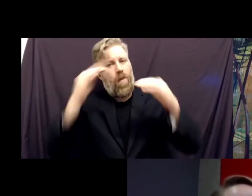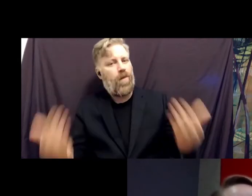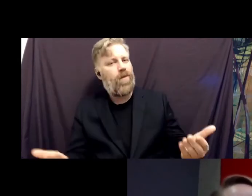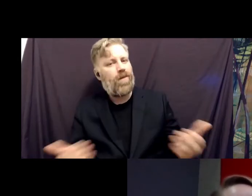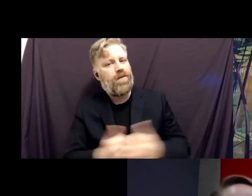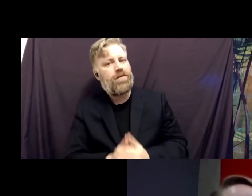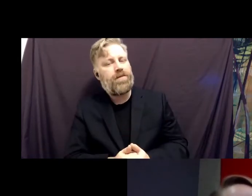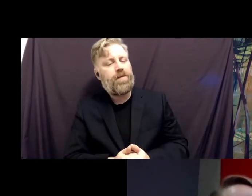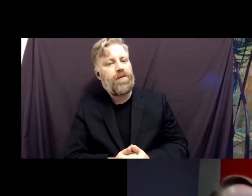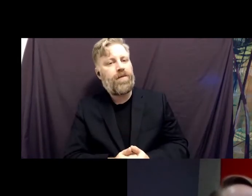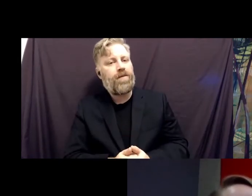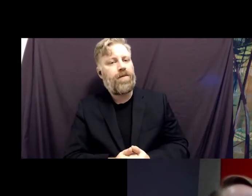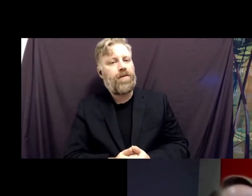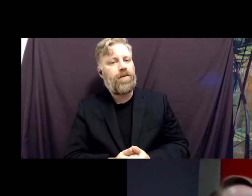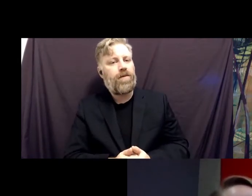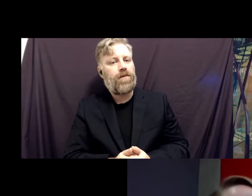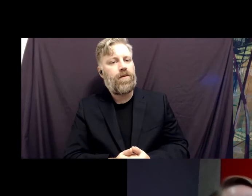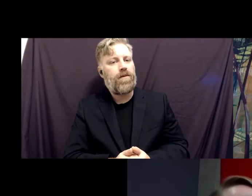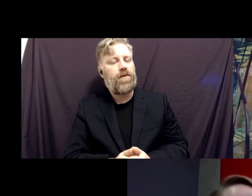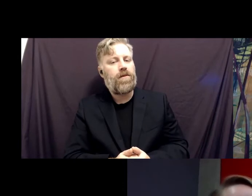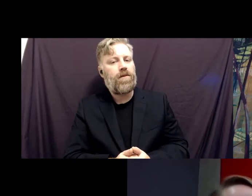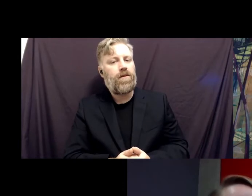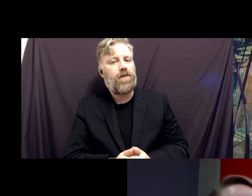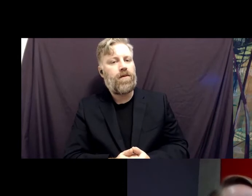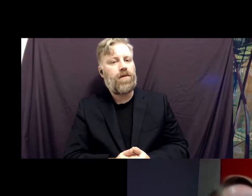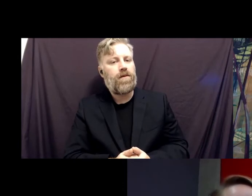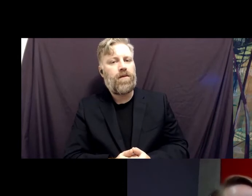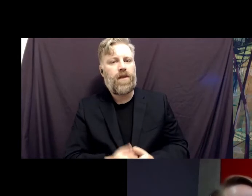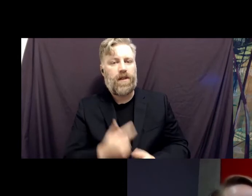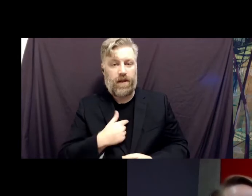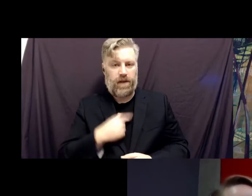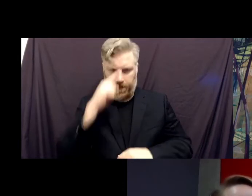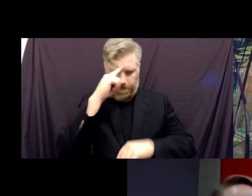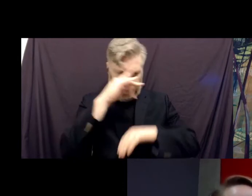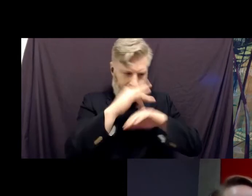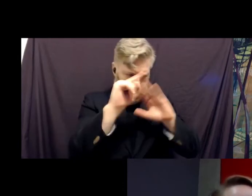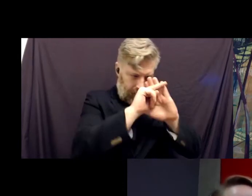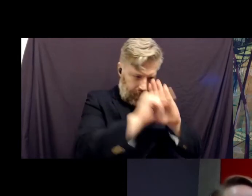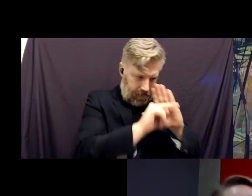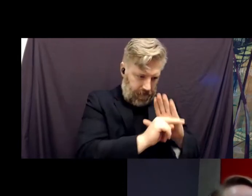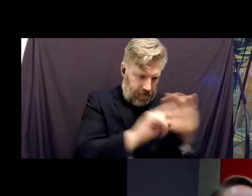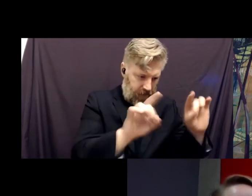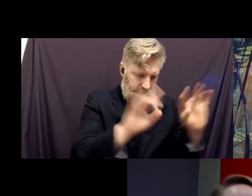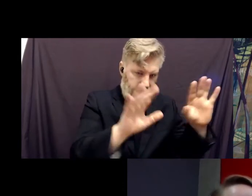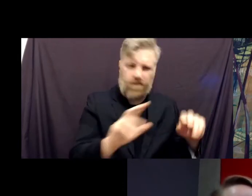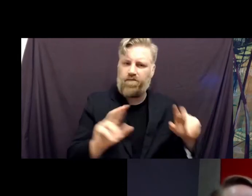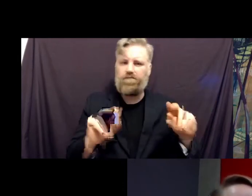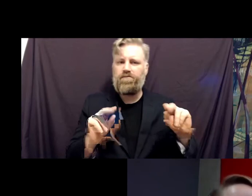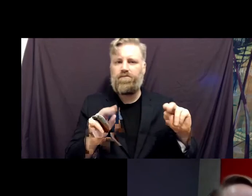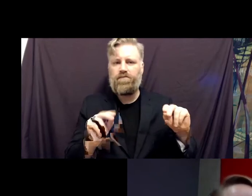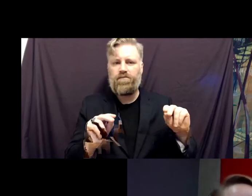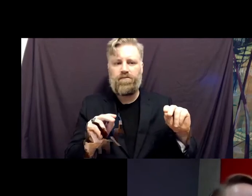Don't just look at the bad things and the terrible things. We all